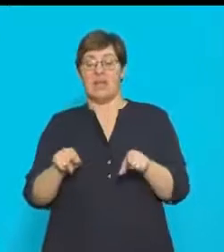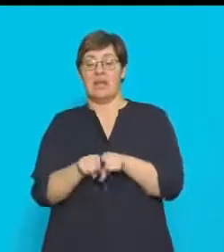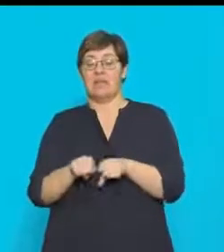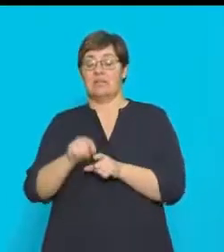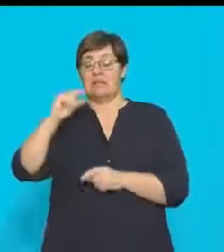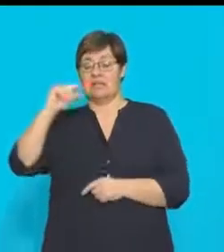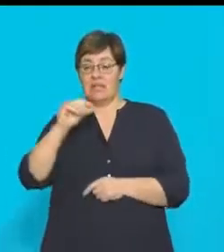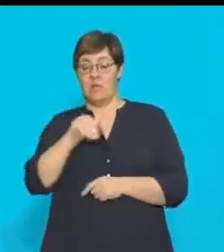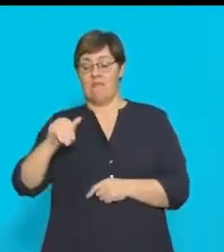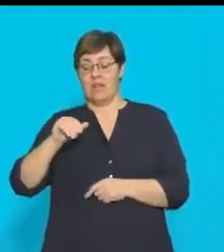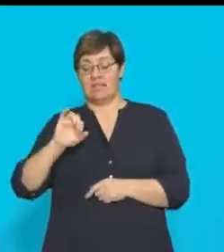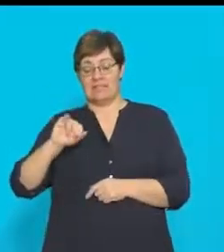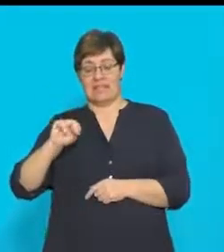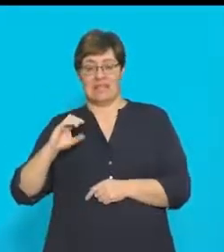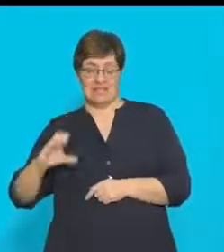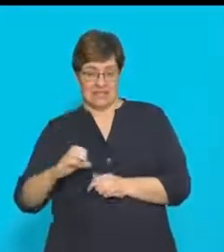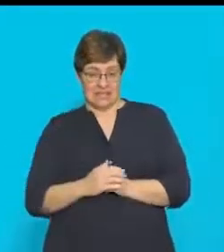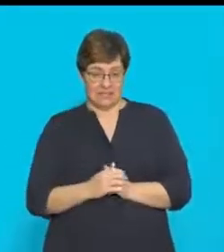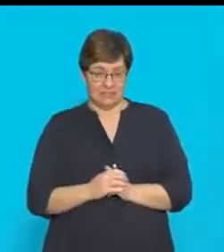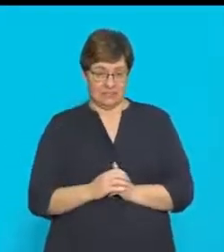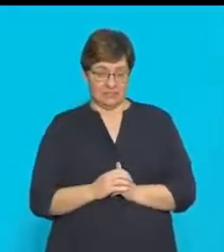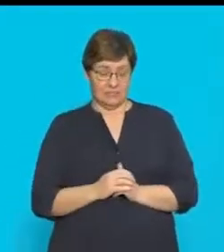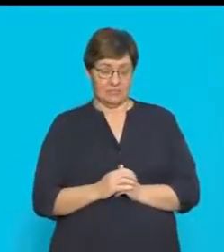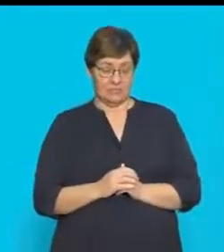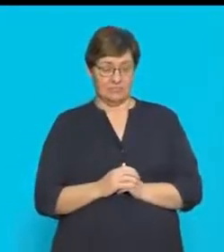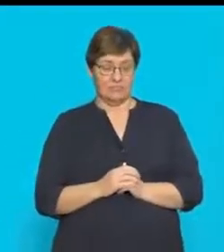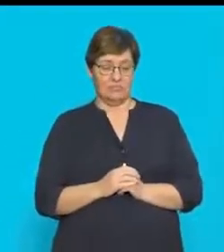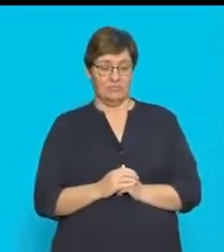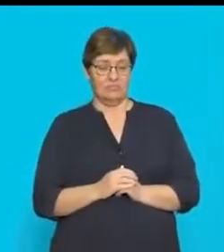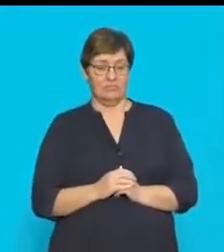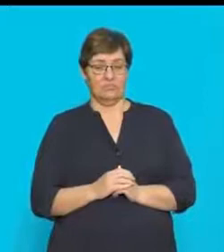equals to B over sine B equals to C over sine C.